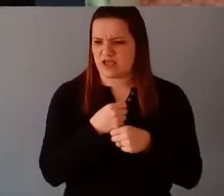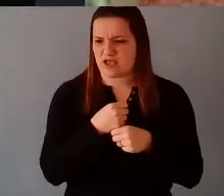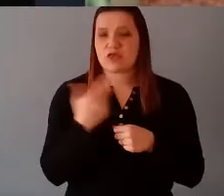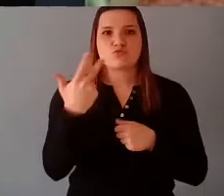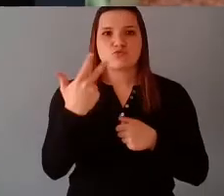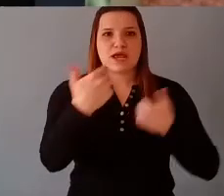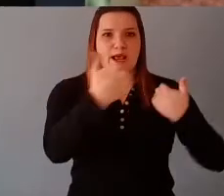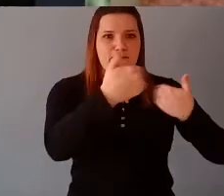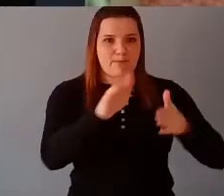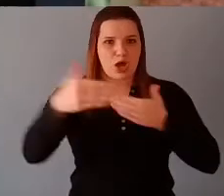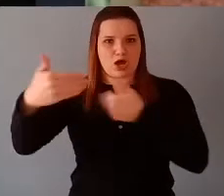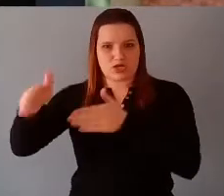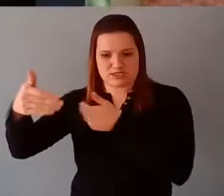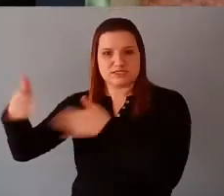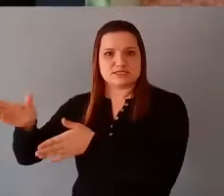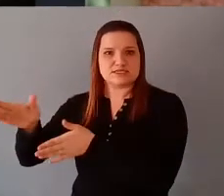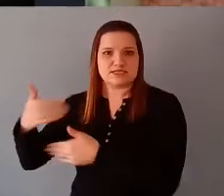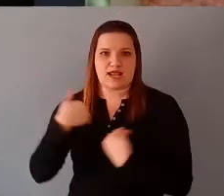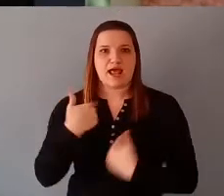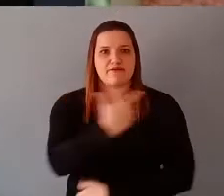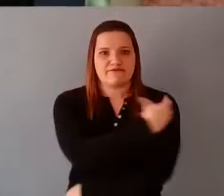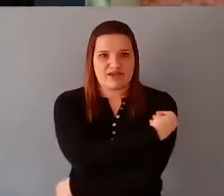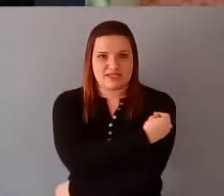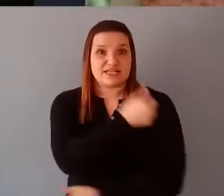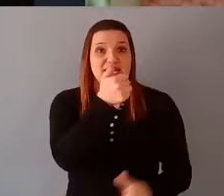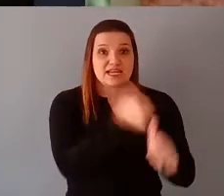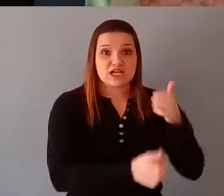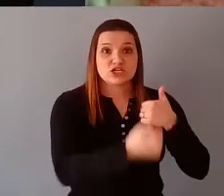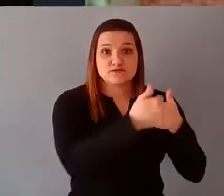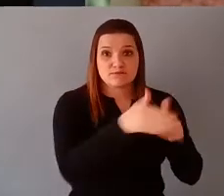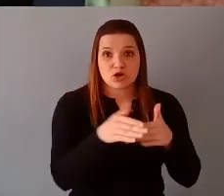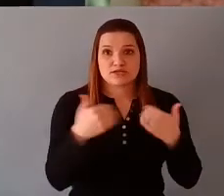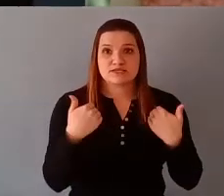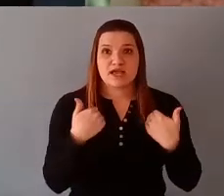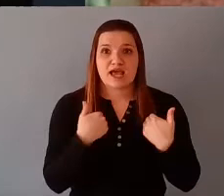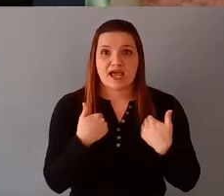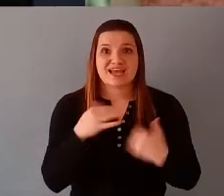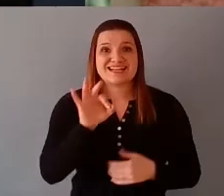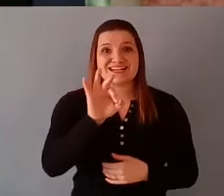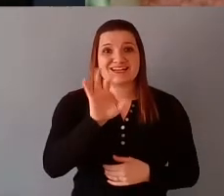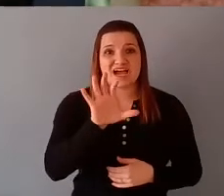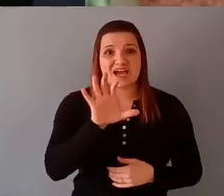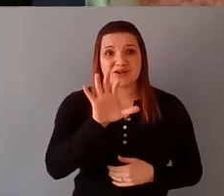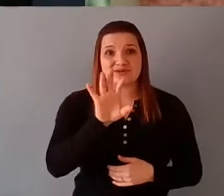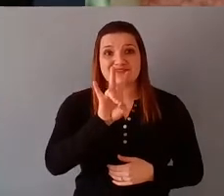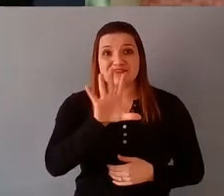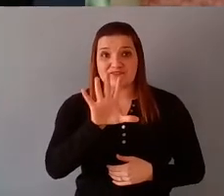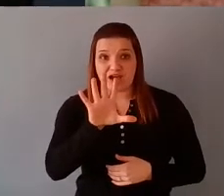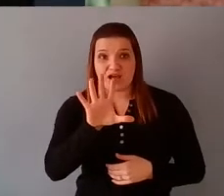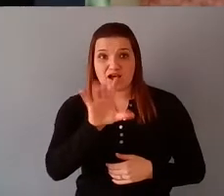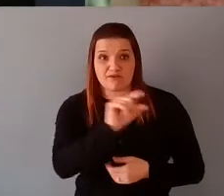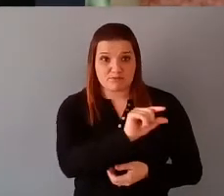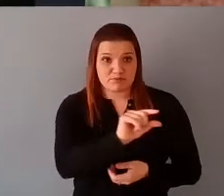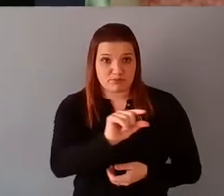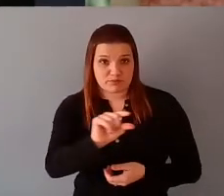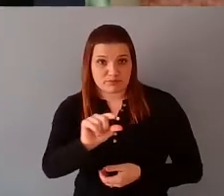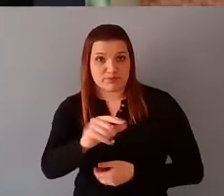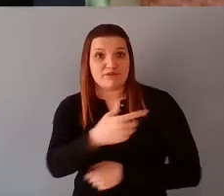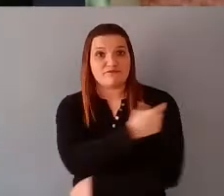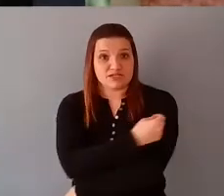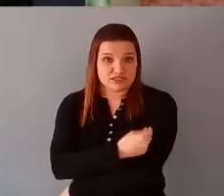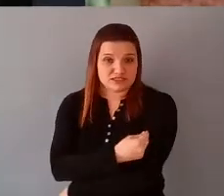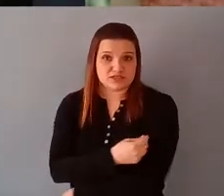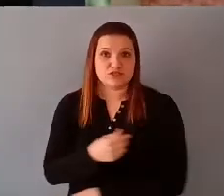boxes of the vaccine, and each box contains 975 doses in it. So